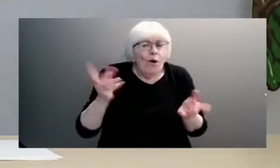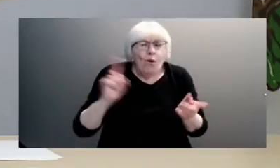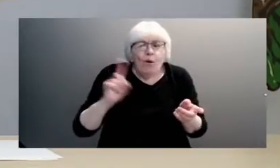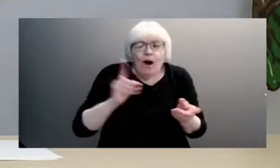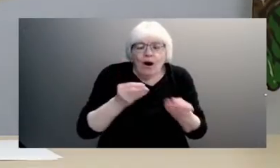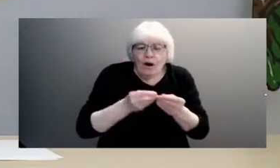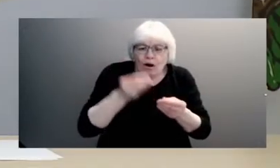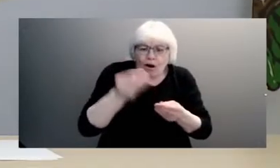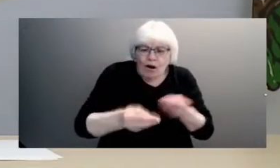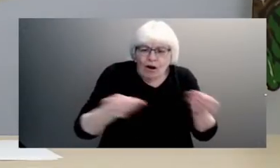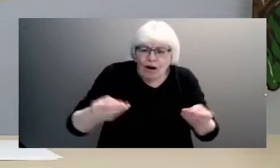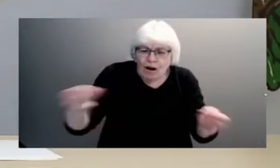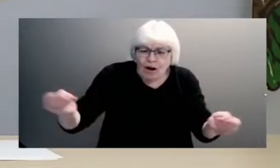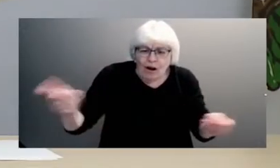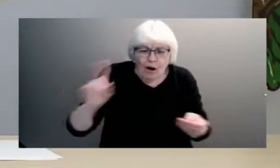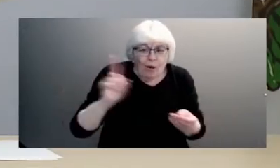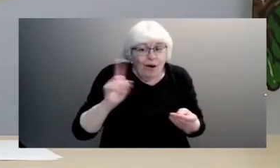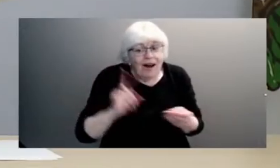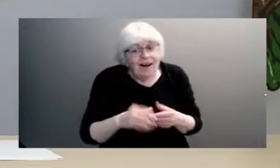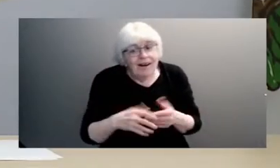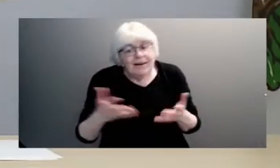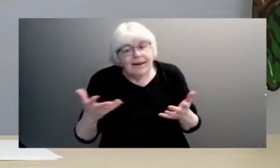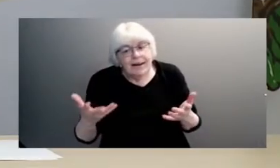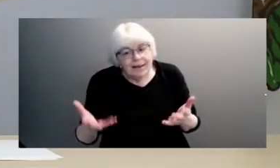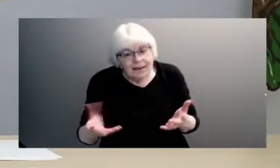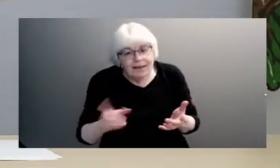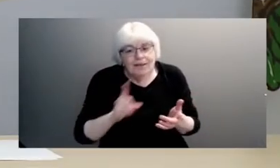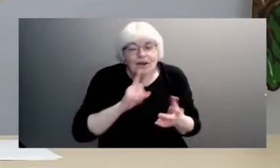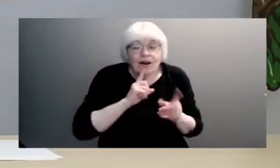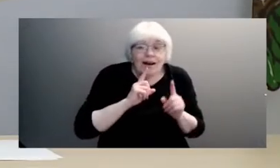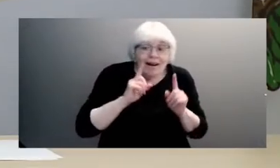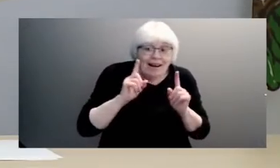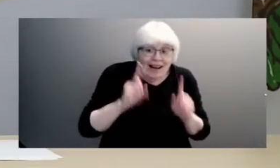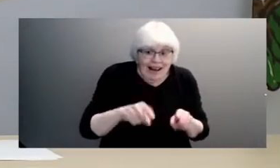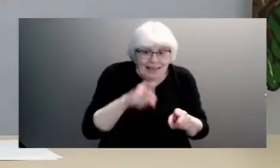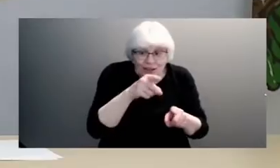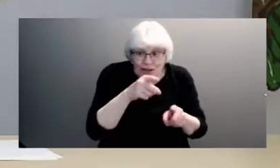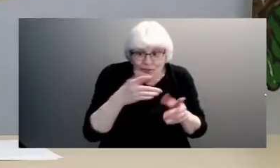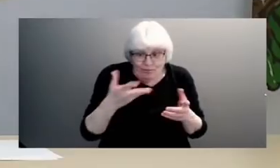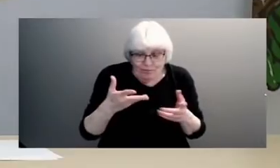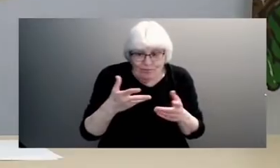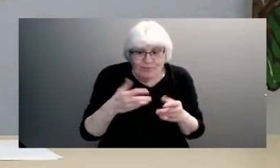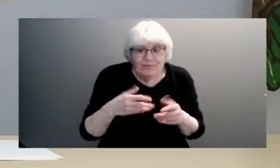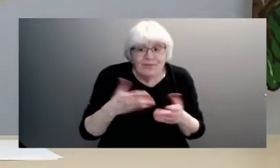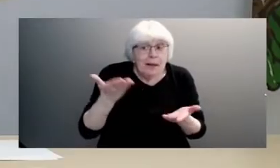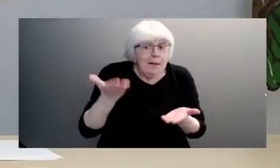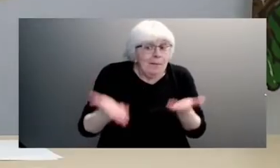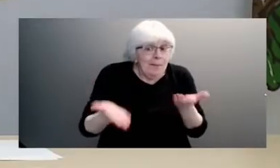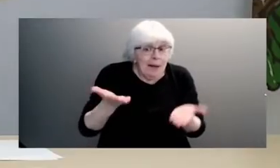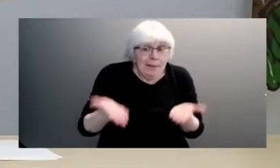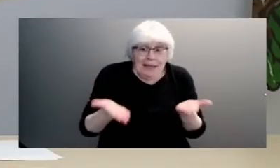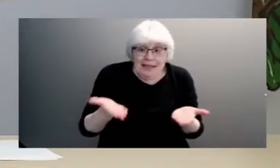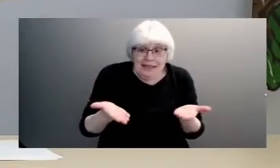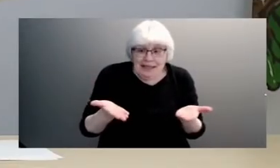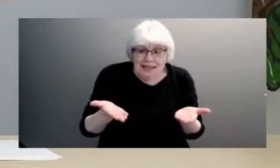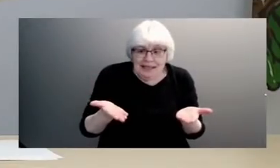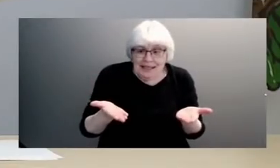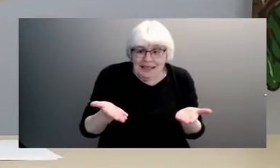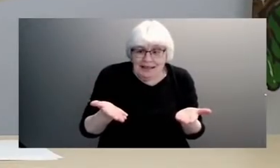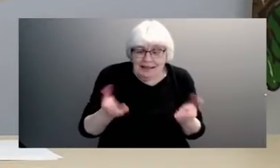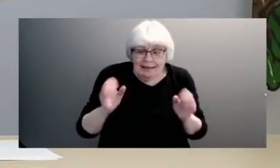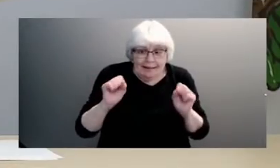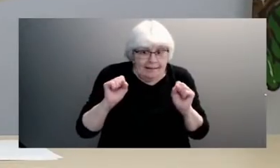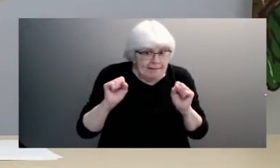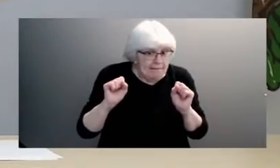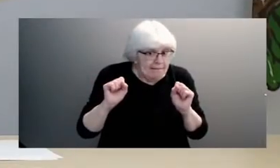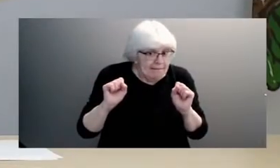for instance, we may get into a situation where if we could do routine testing for antigen testing